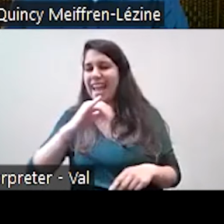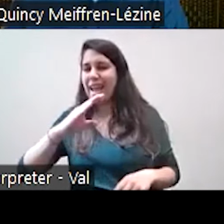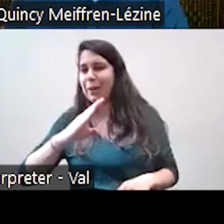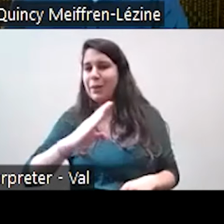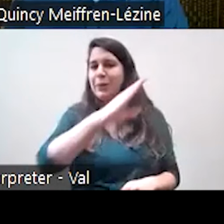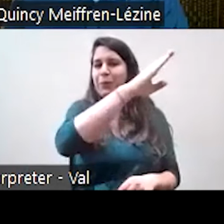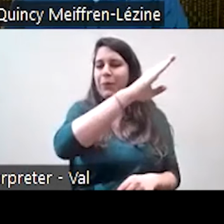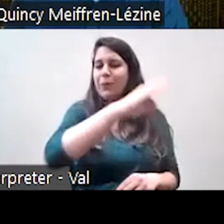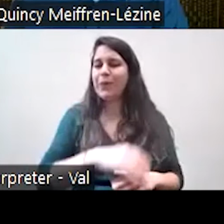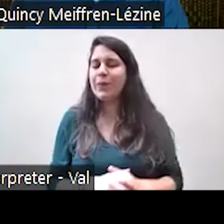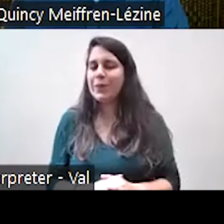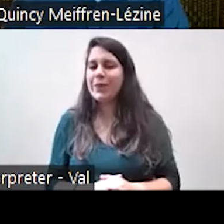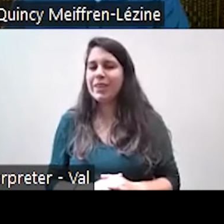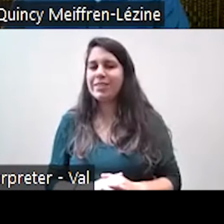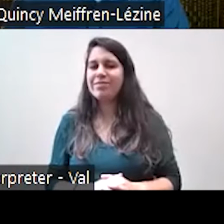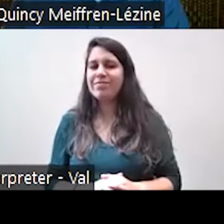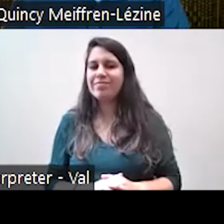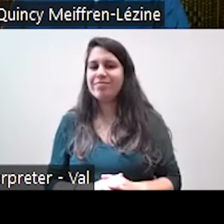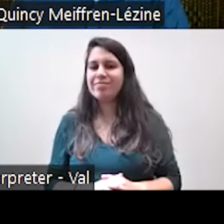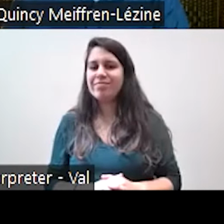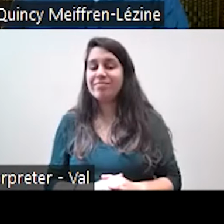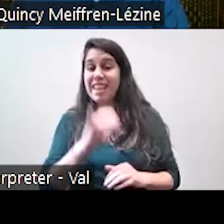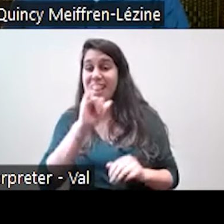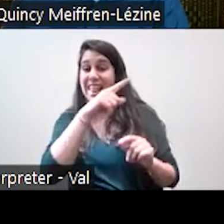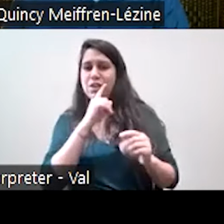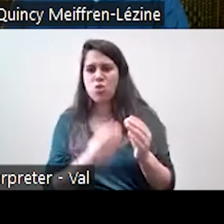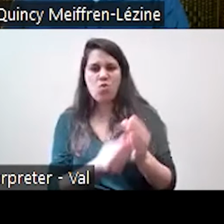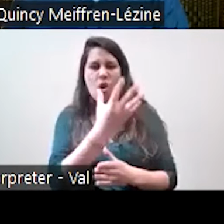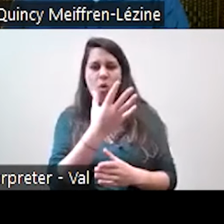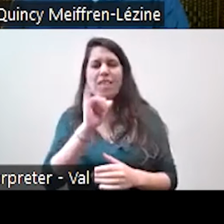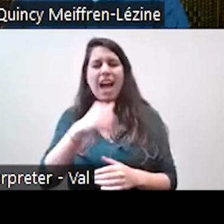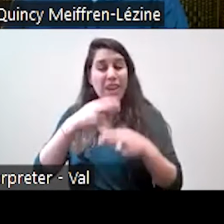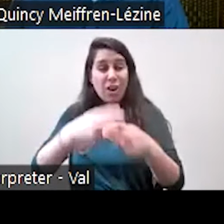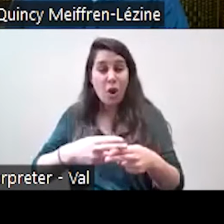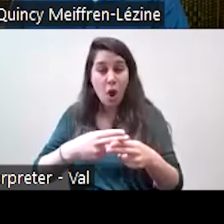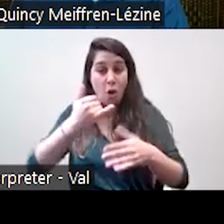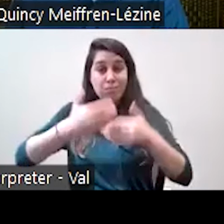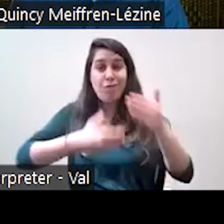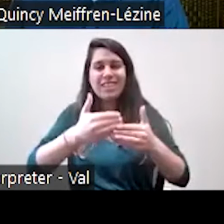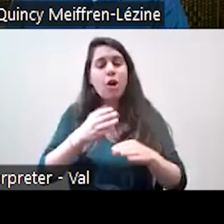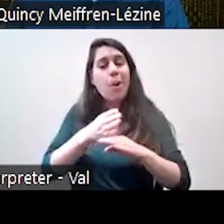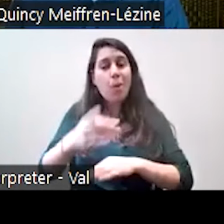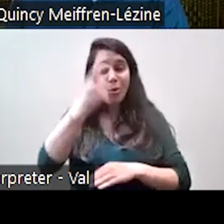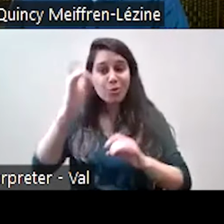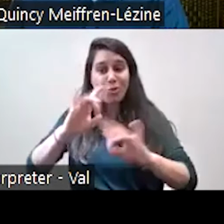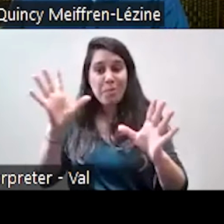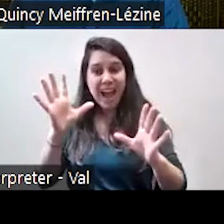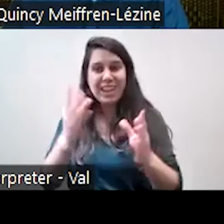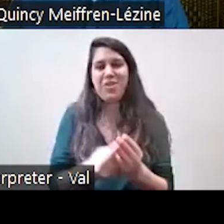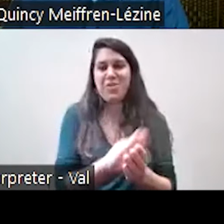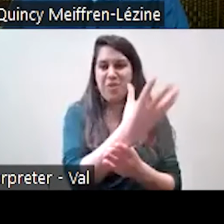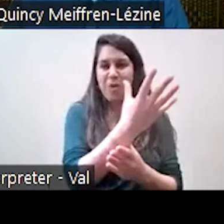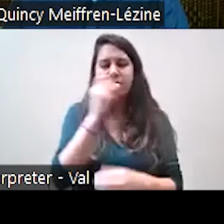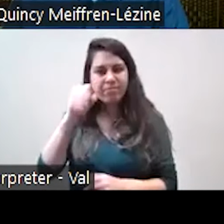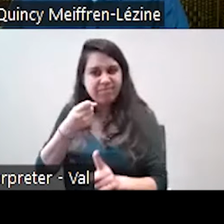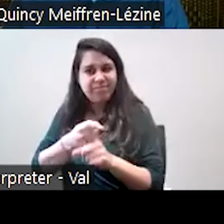that growth trajectory. And that is something we would consider kind of a post-traumatic growth, because they had the trauma, but as a result